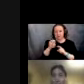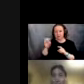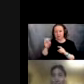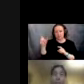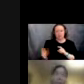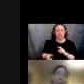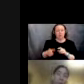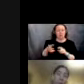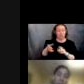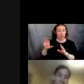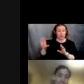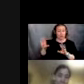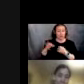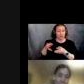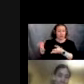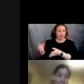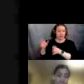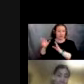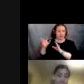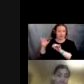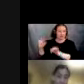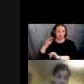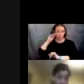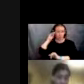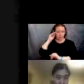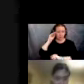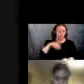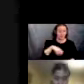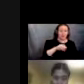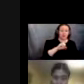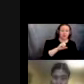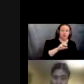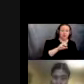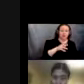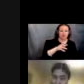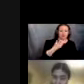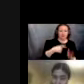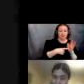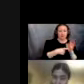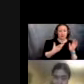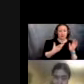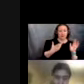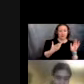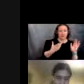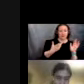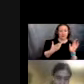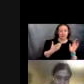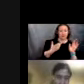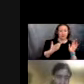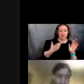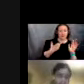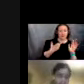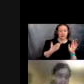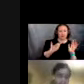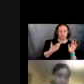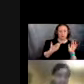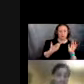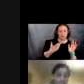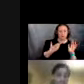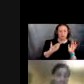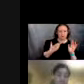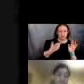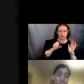stayed at home. And, you know, for example, the